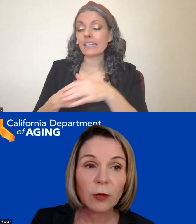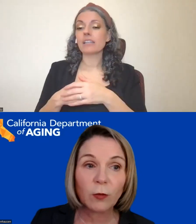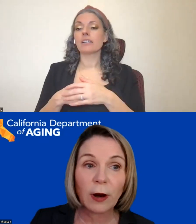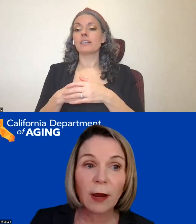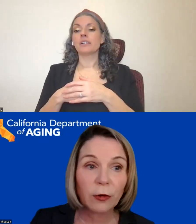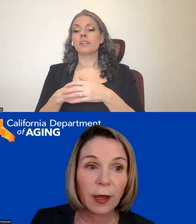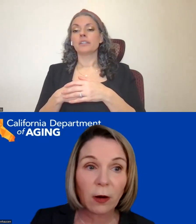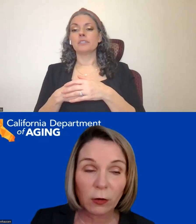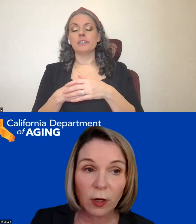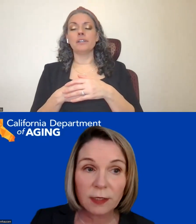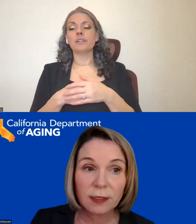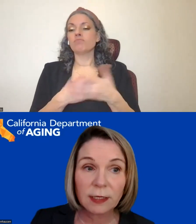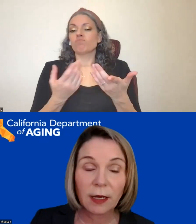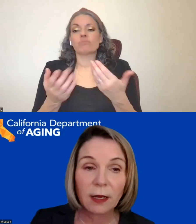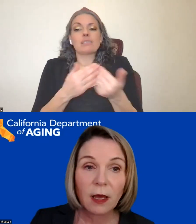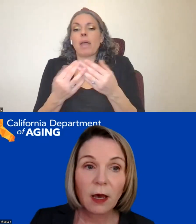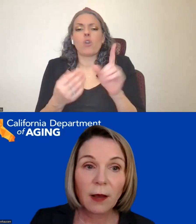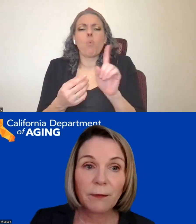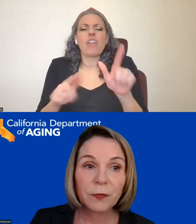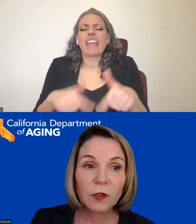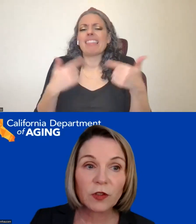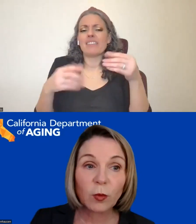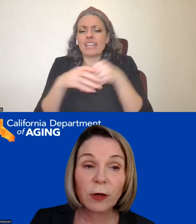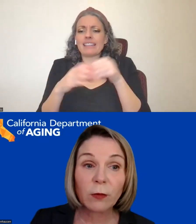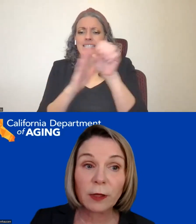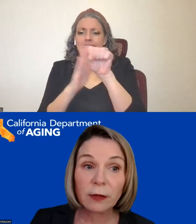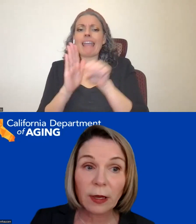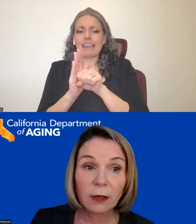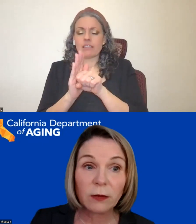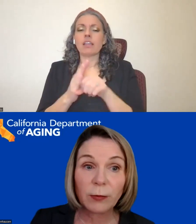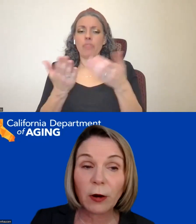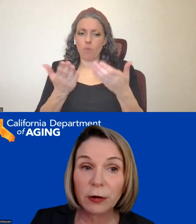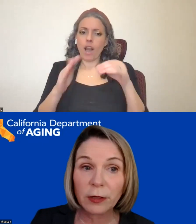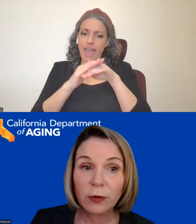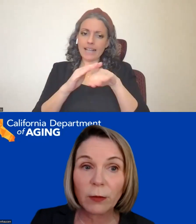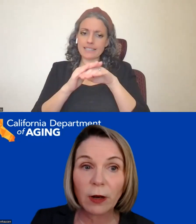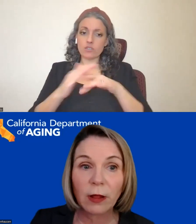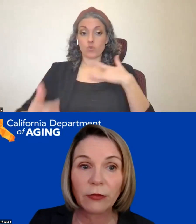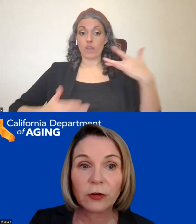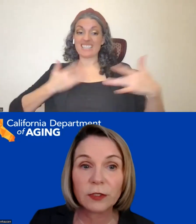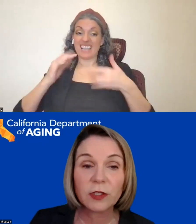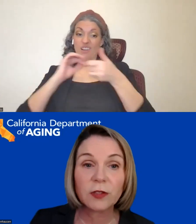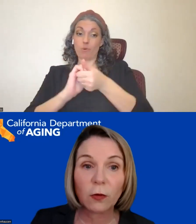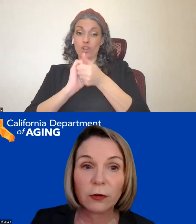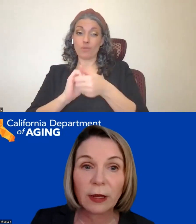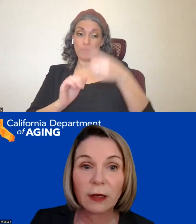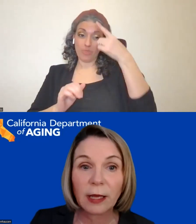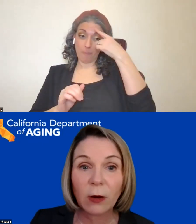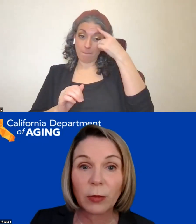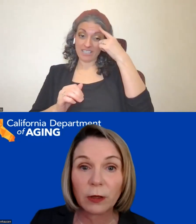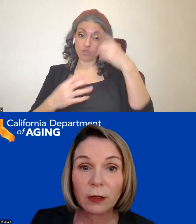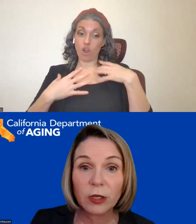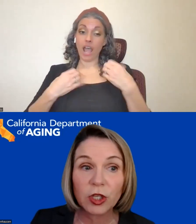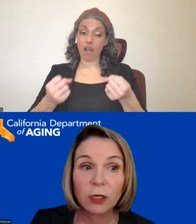to wherever they are across the state. So we are really excited to be partnering with the Mental Health Services Oversight